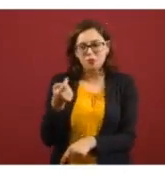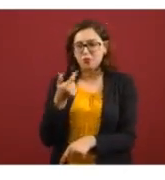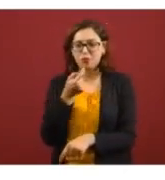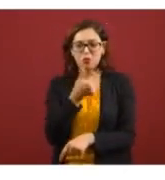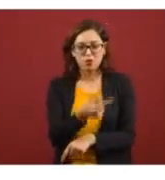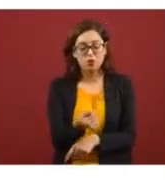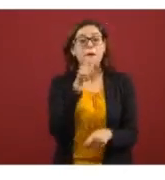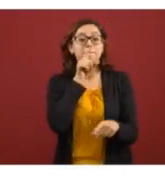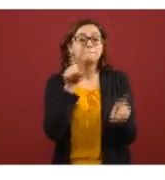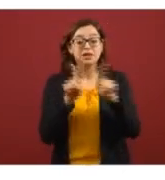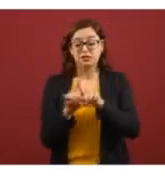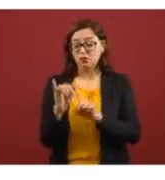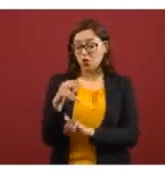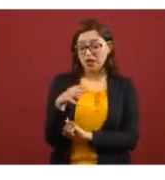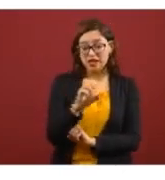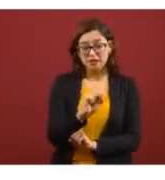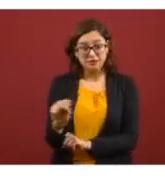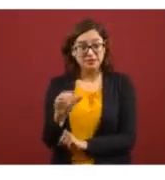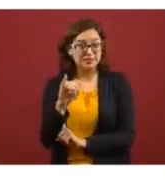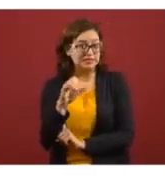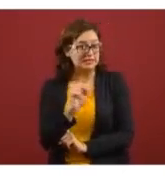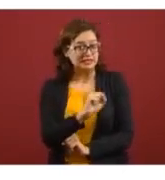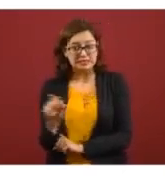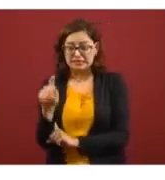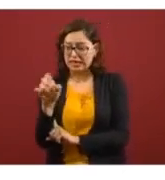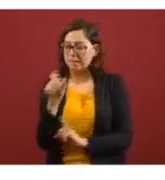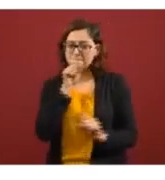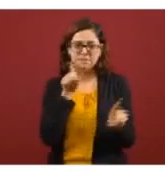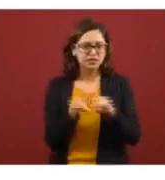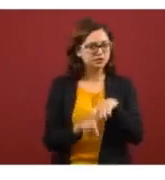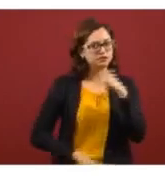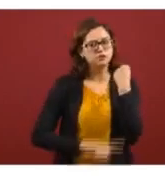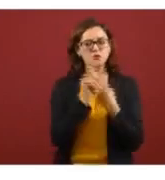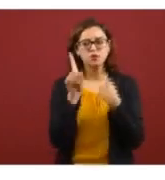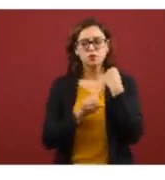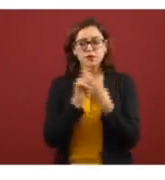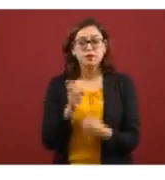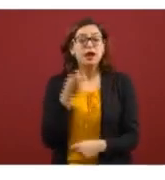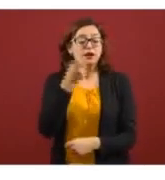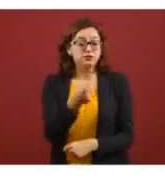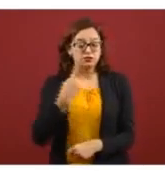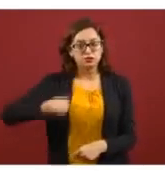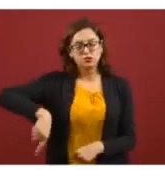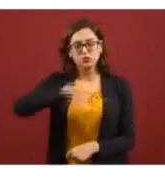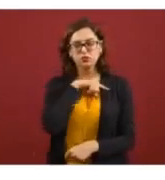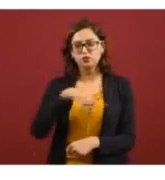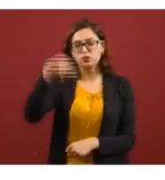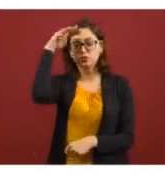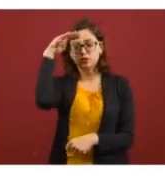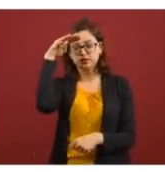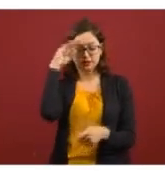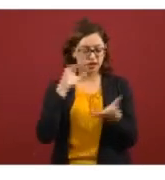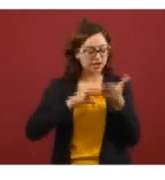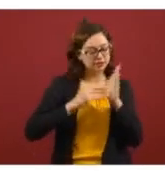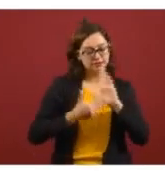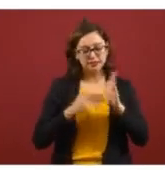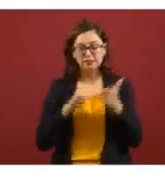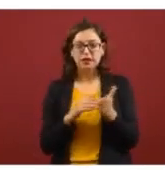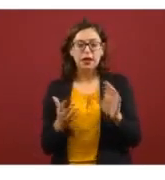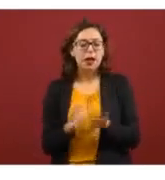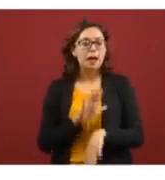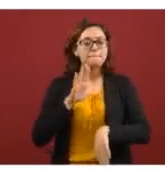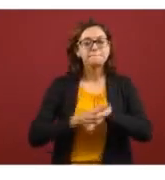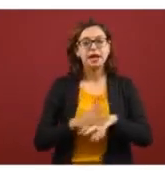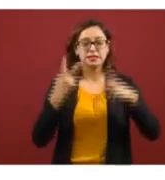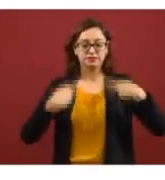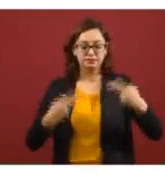increase. And they're also including IMSS and ISSSTE. So they've elaborated a strategic